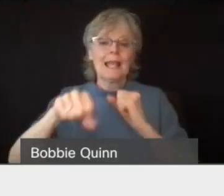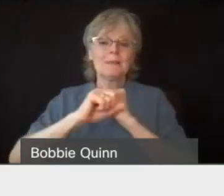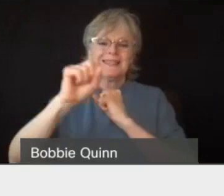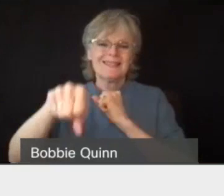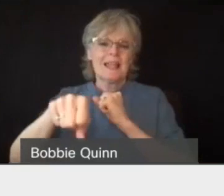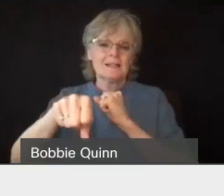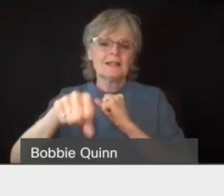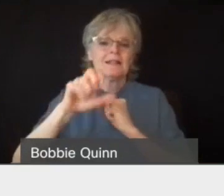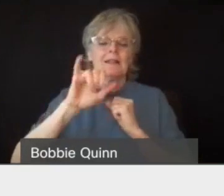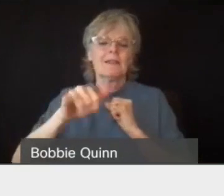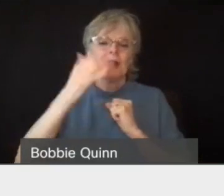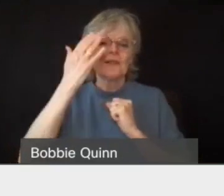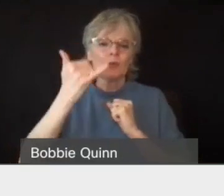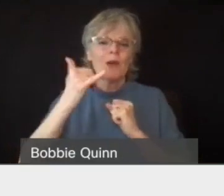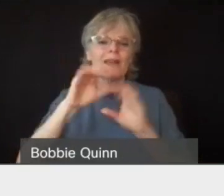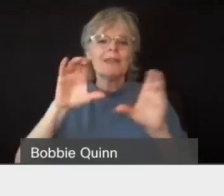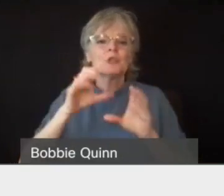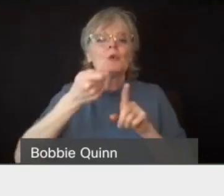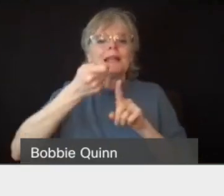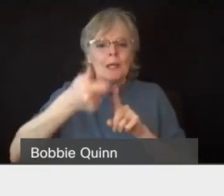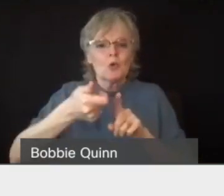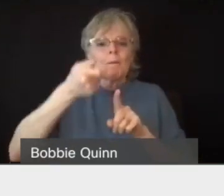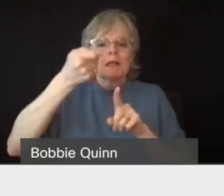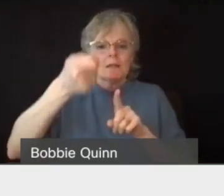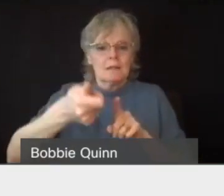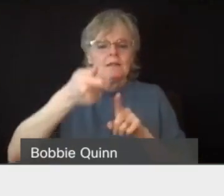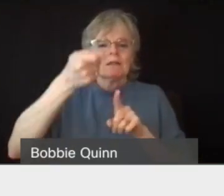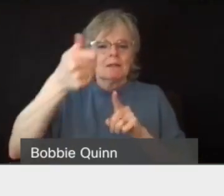that's why they keep doing it in increments.